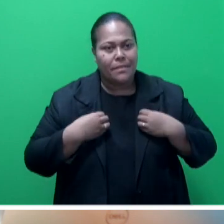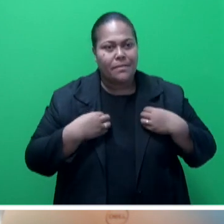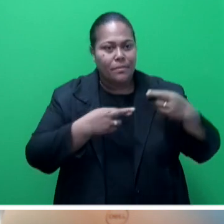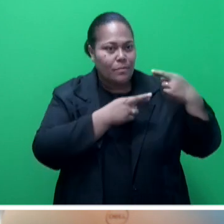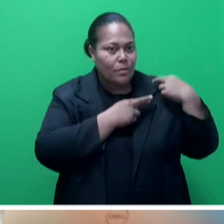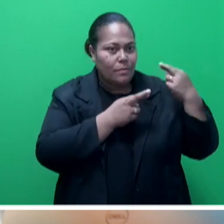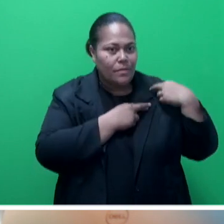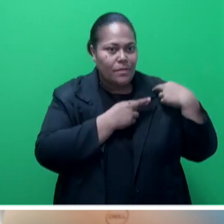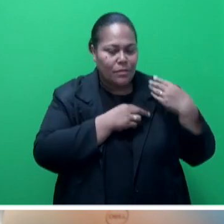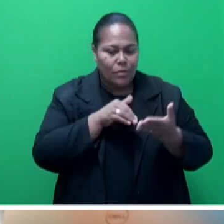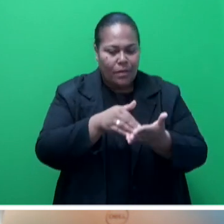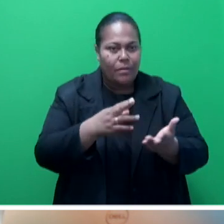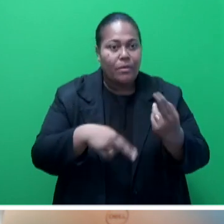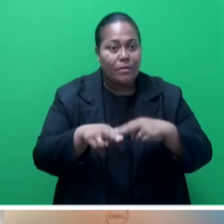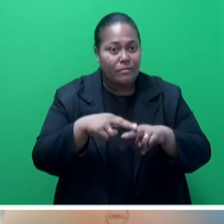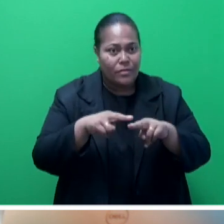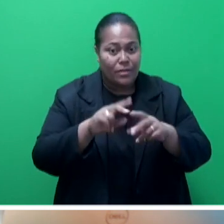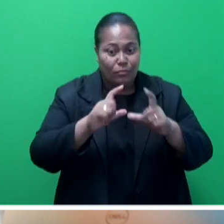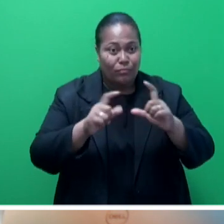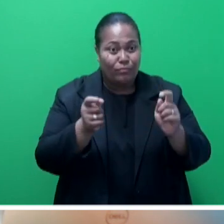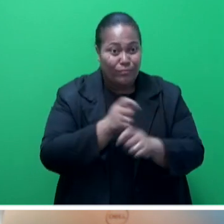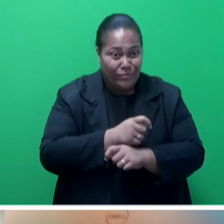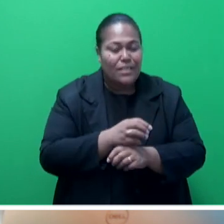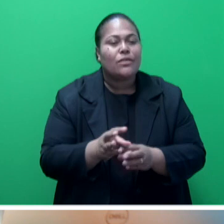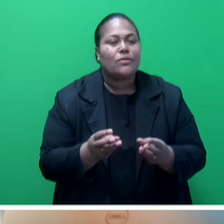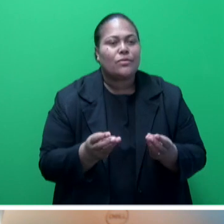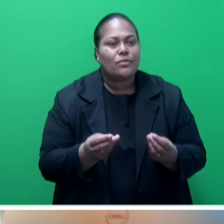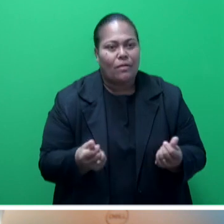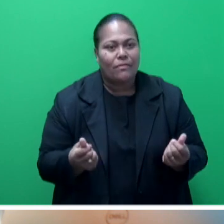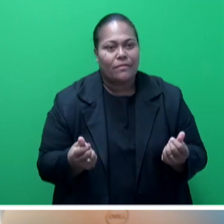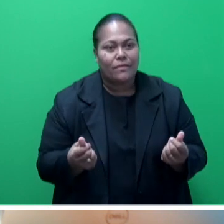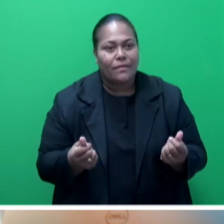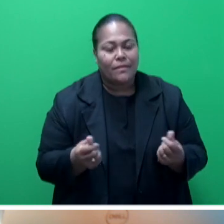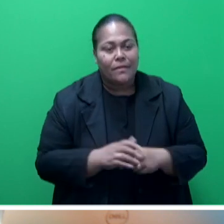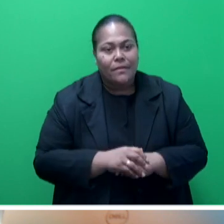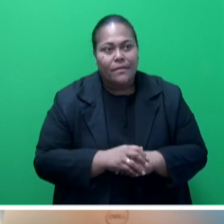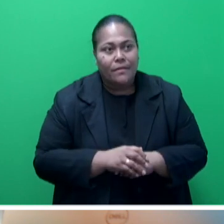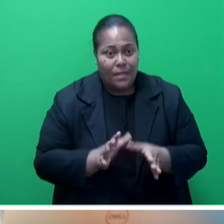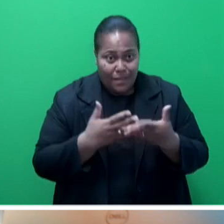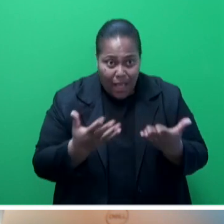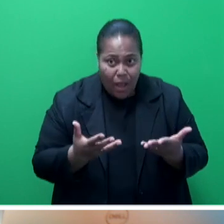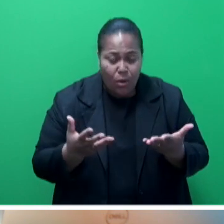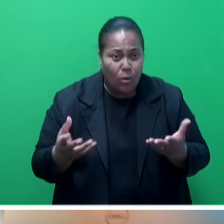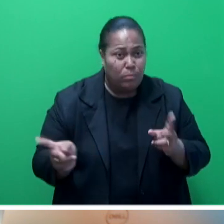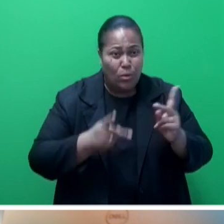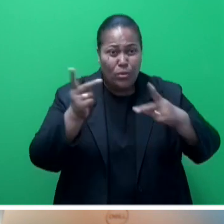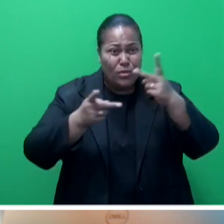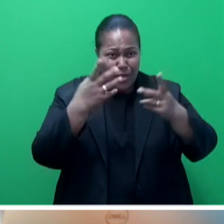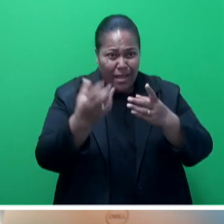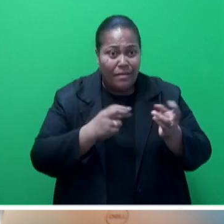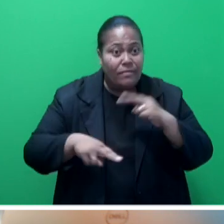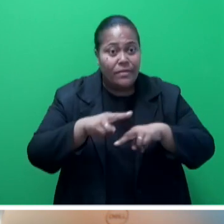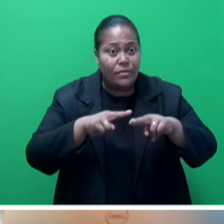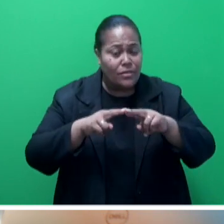climate change. Mr. Speaker, sir, the contracted volume of carbon dioxide emissions that Fiji is expected